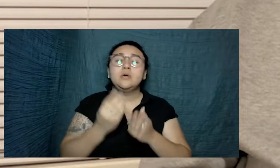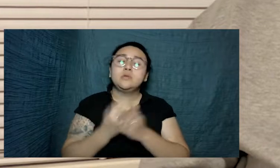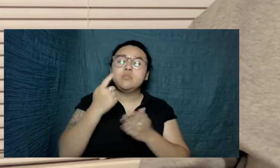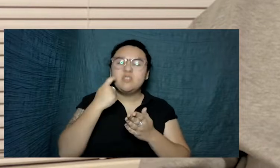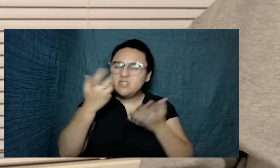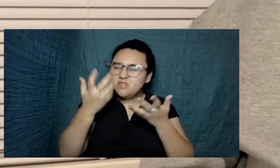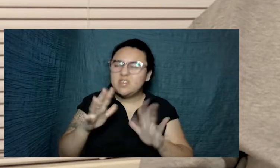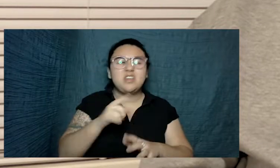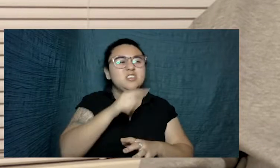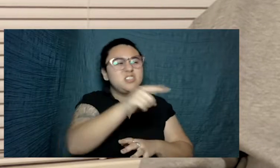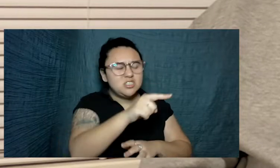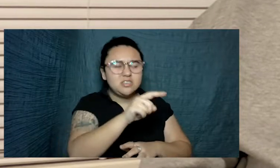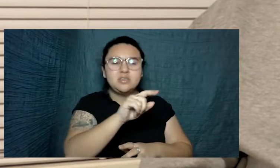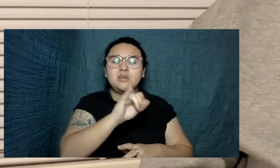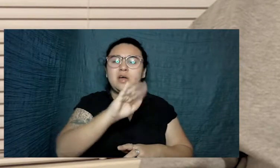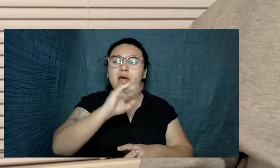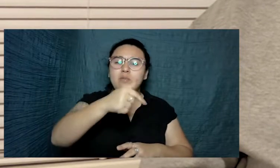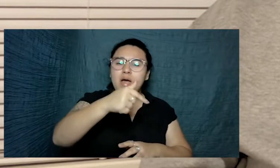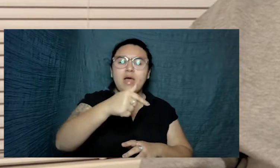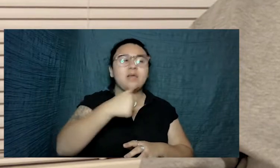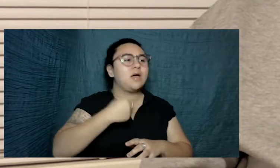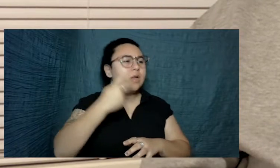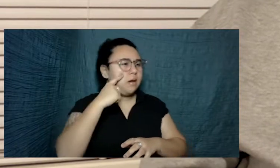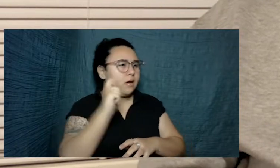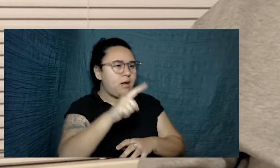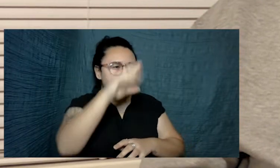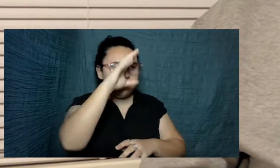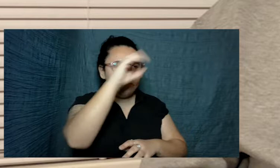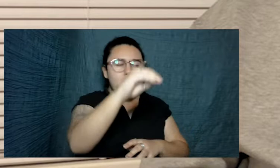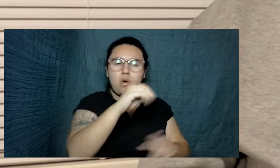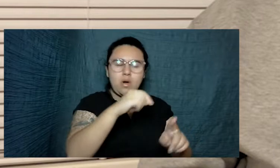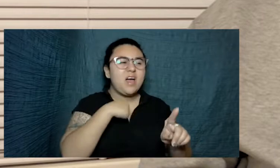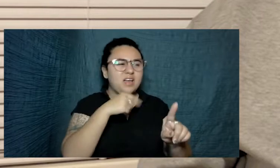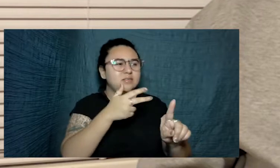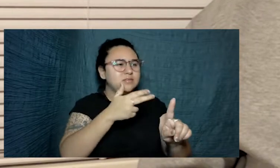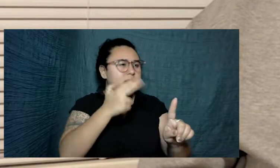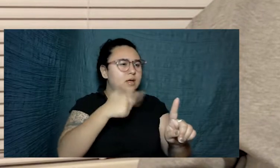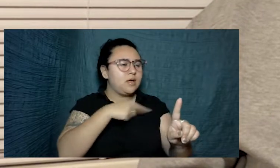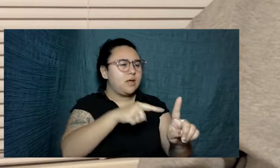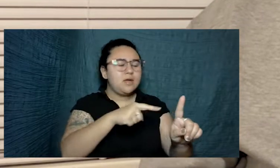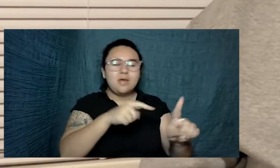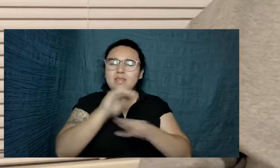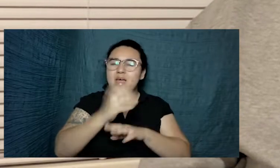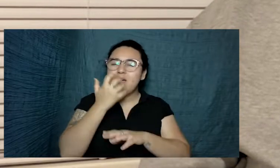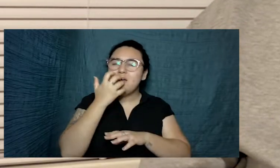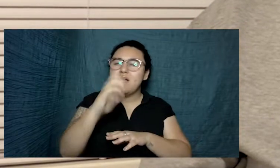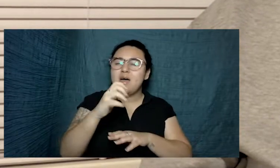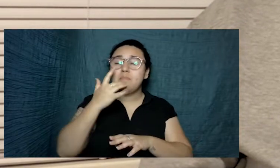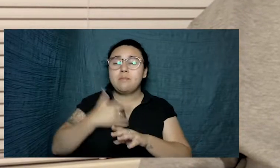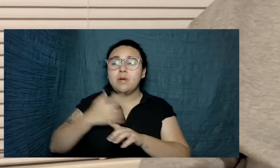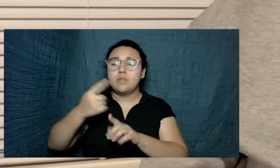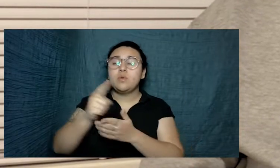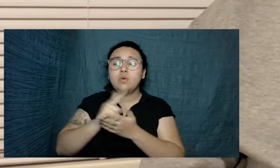had just ended over there in Iraq when I spotted the boy I'd killed. Nights so hot you could taste them. My birthday was a week before, and back